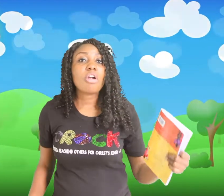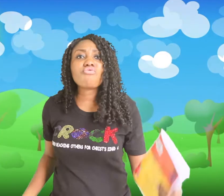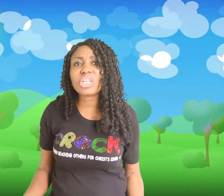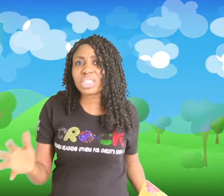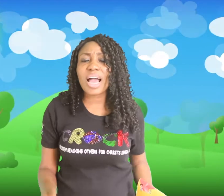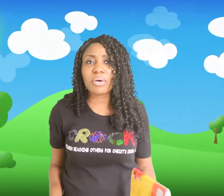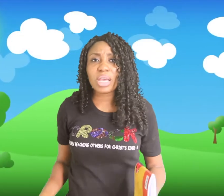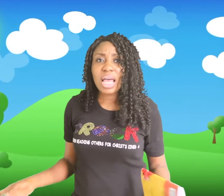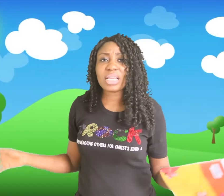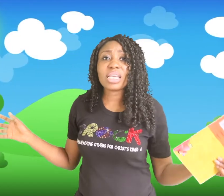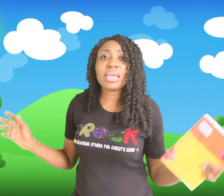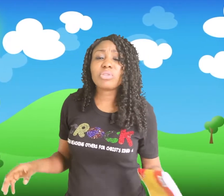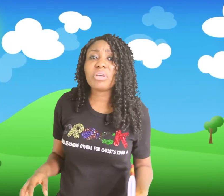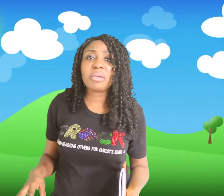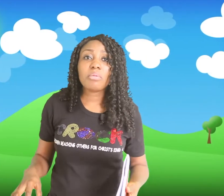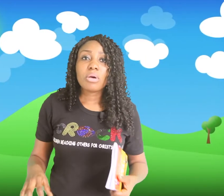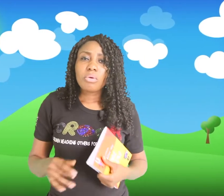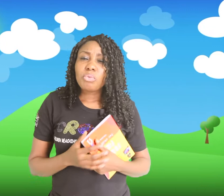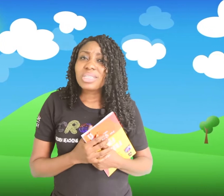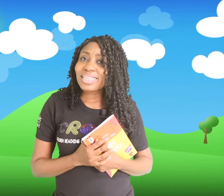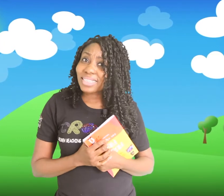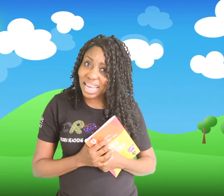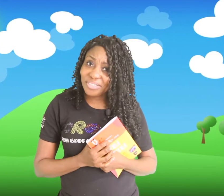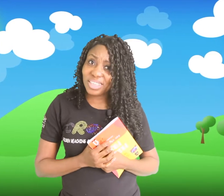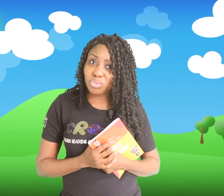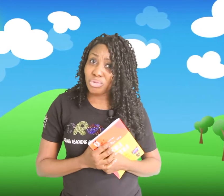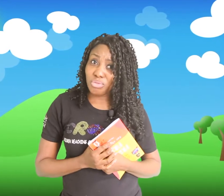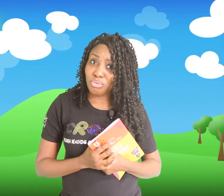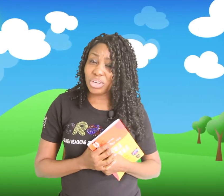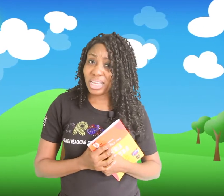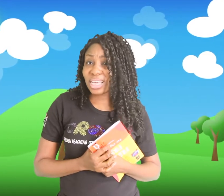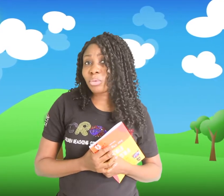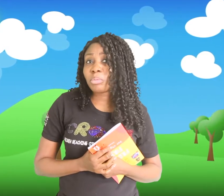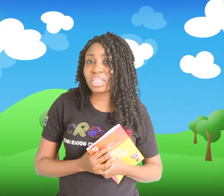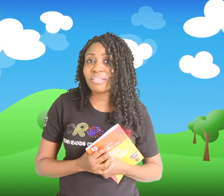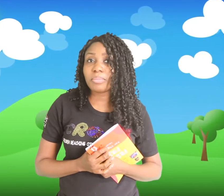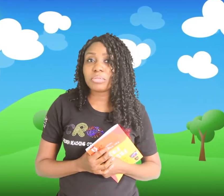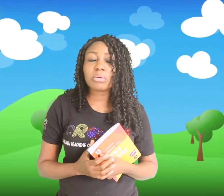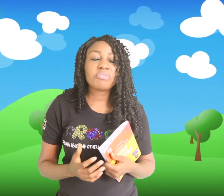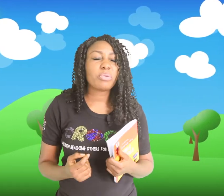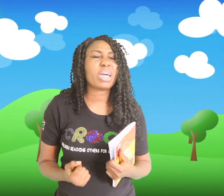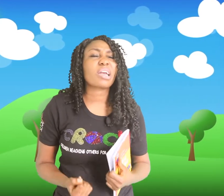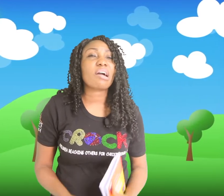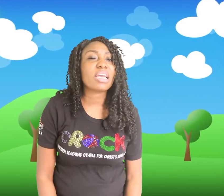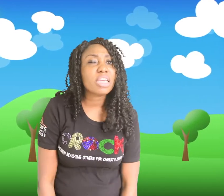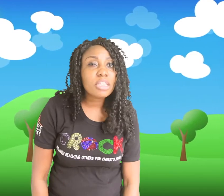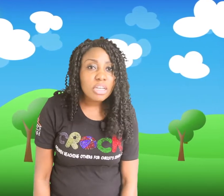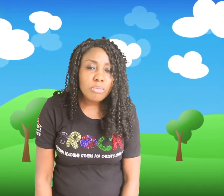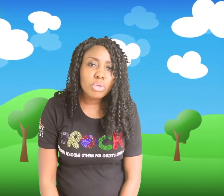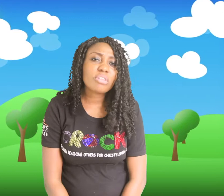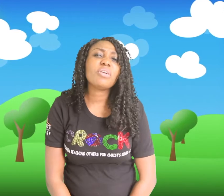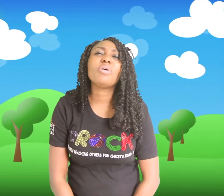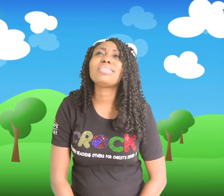house rushed down and they came to him with a sad face. You would know. You can guess what must have happened. Some of them were